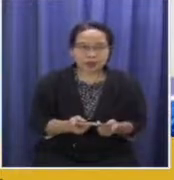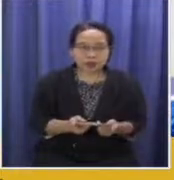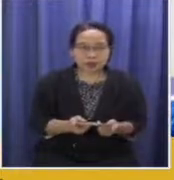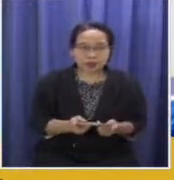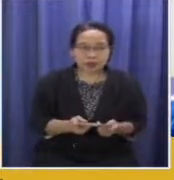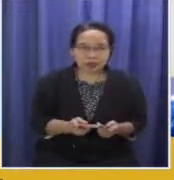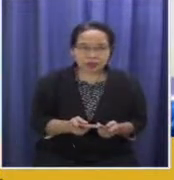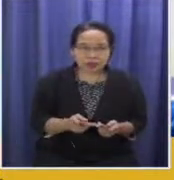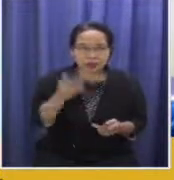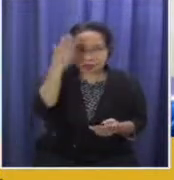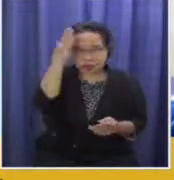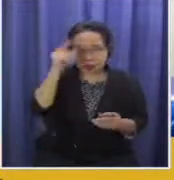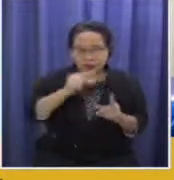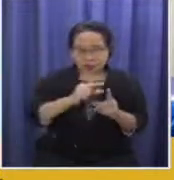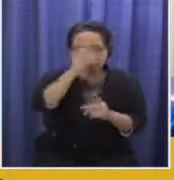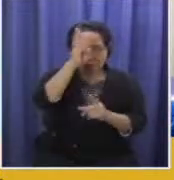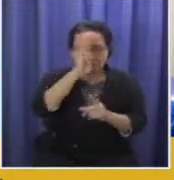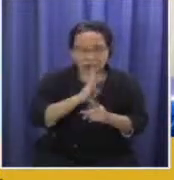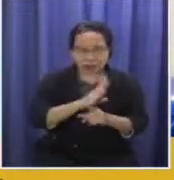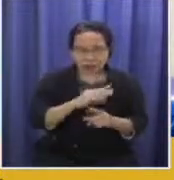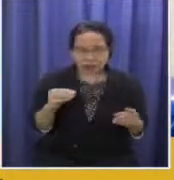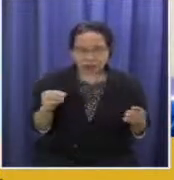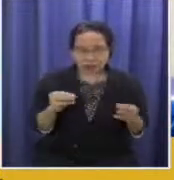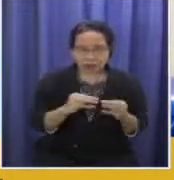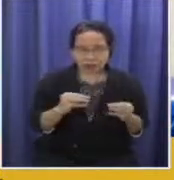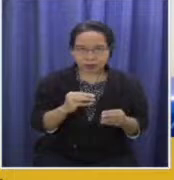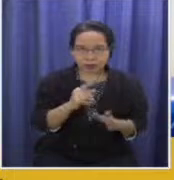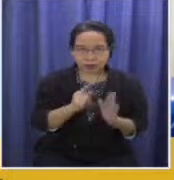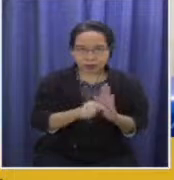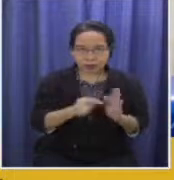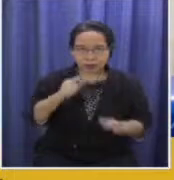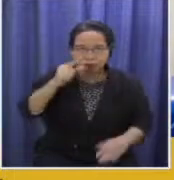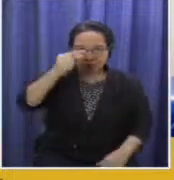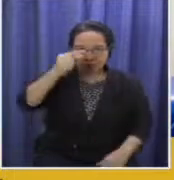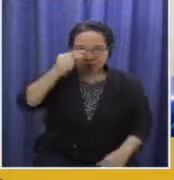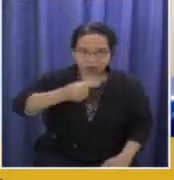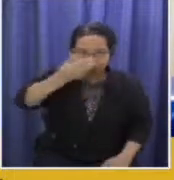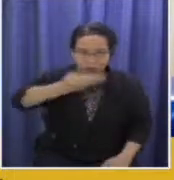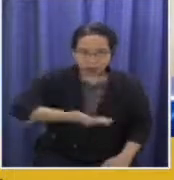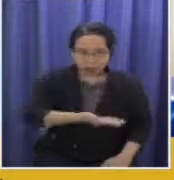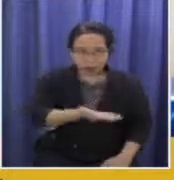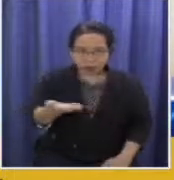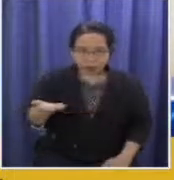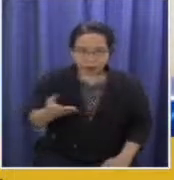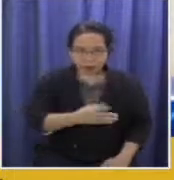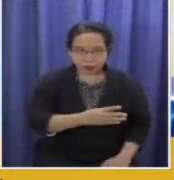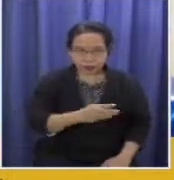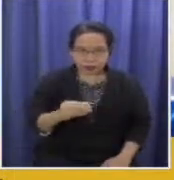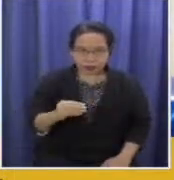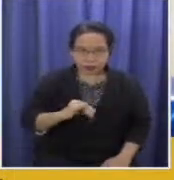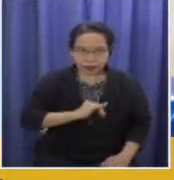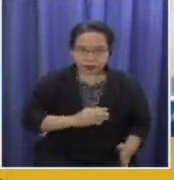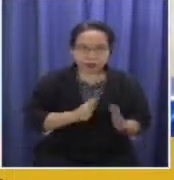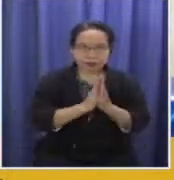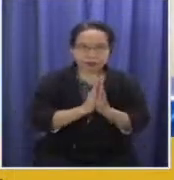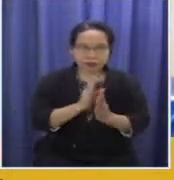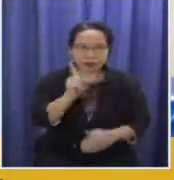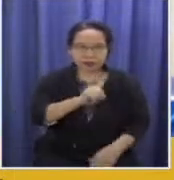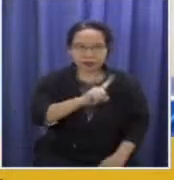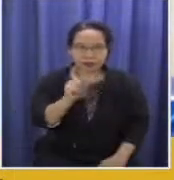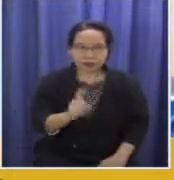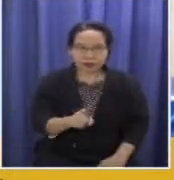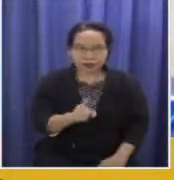Word of God. I'm not going to take more time to greet you, but I would like to ask one question